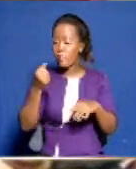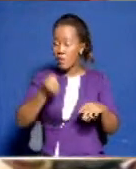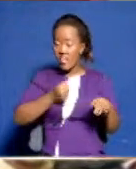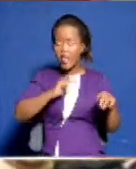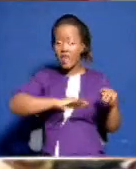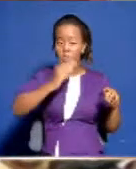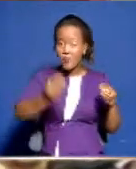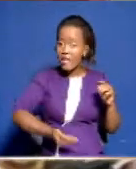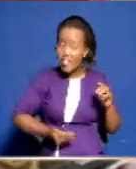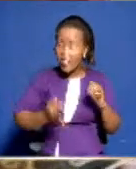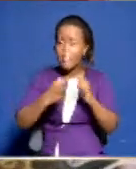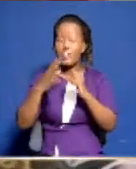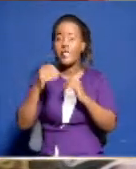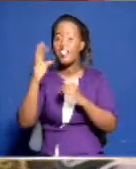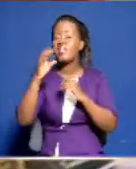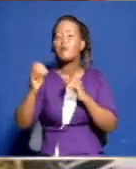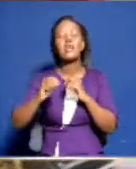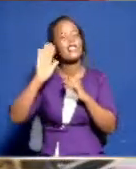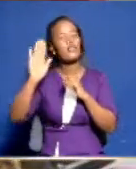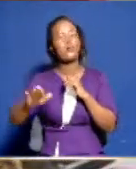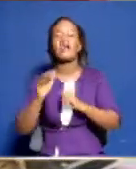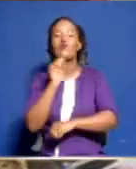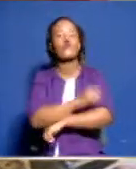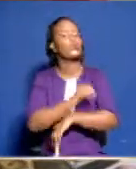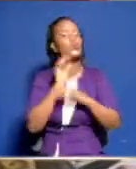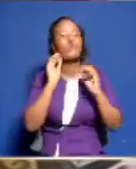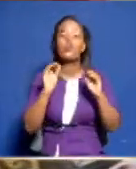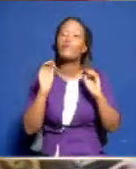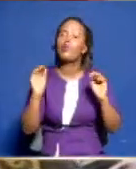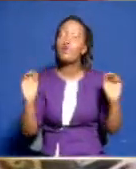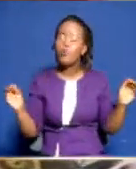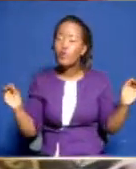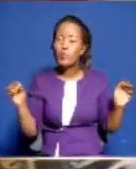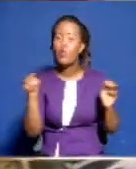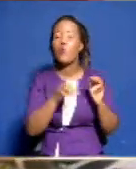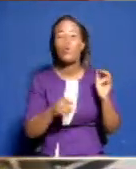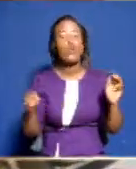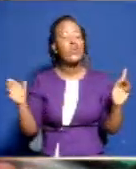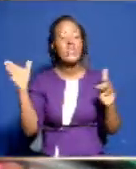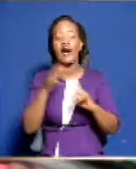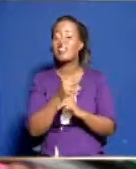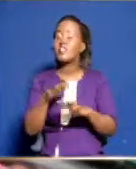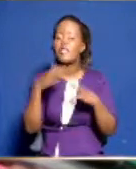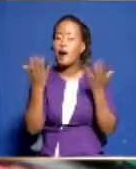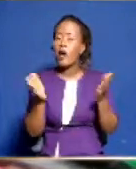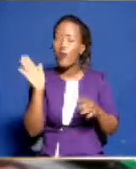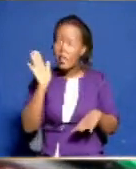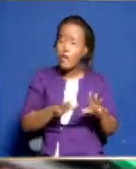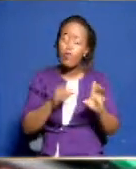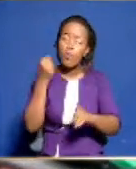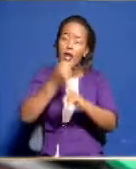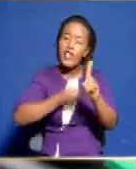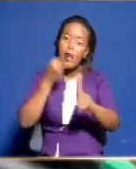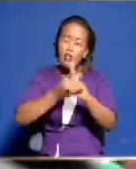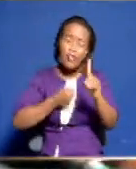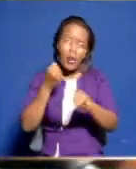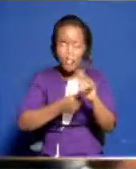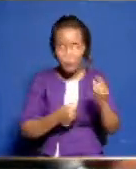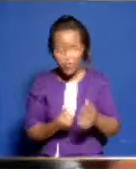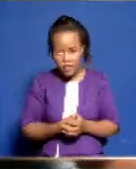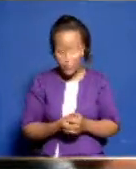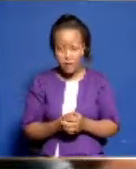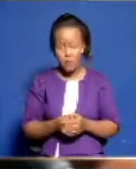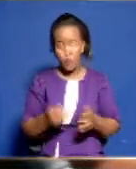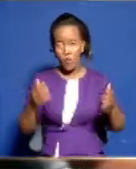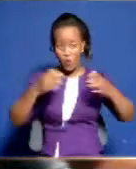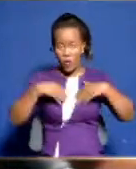not going back to school. How are we going to attain the gender equality as women activists? We're talking about a rape case in Masinde Muliro